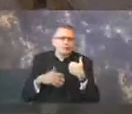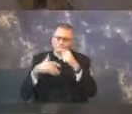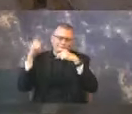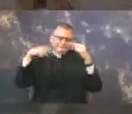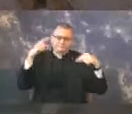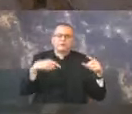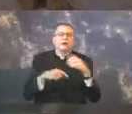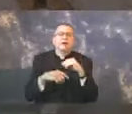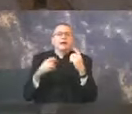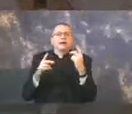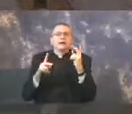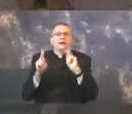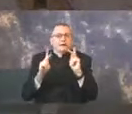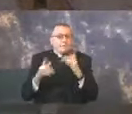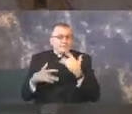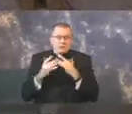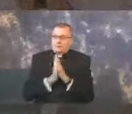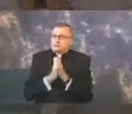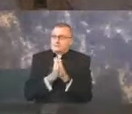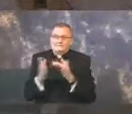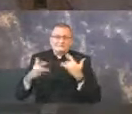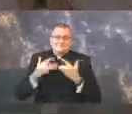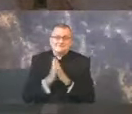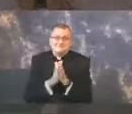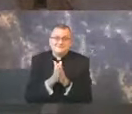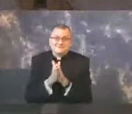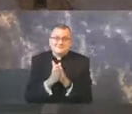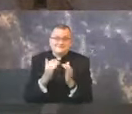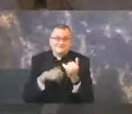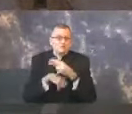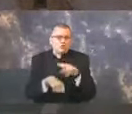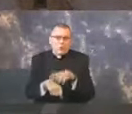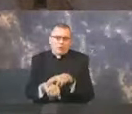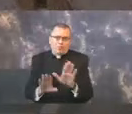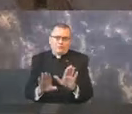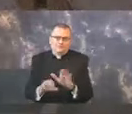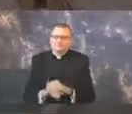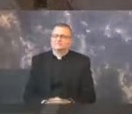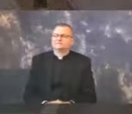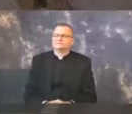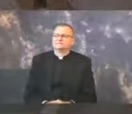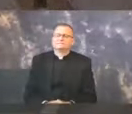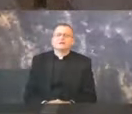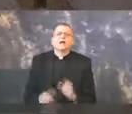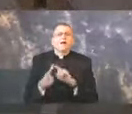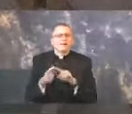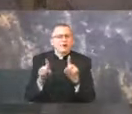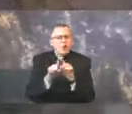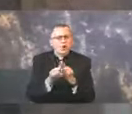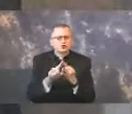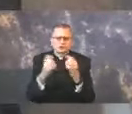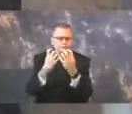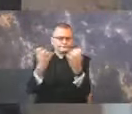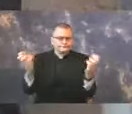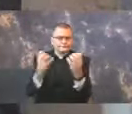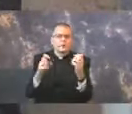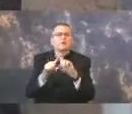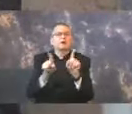of joy and enthusiasm. And I'm also at this time looking at several rows of the permanent deacons of the